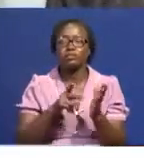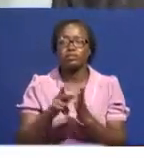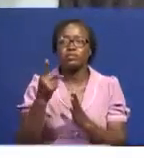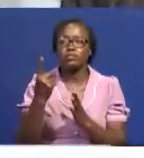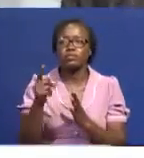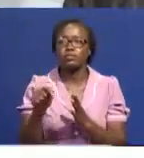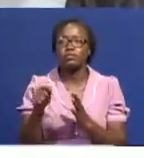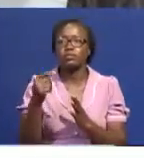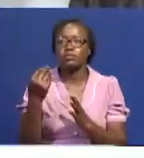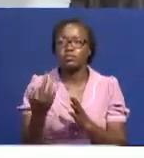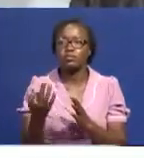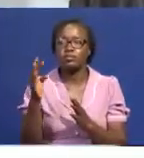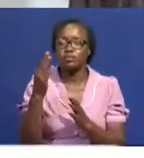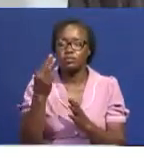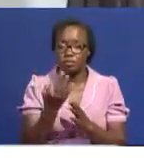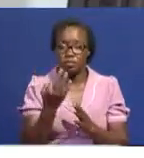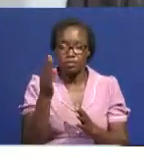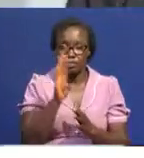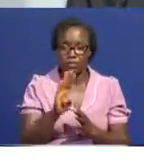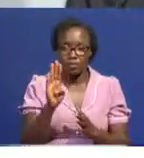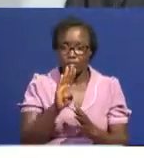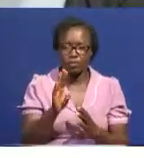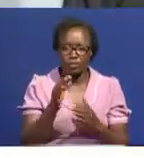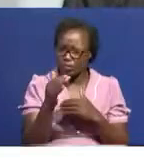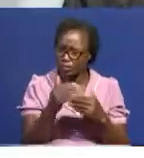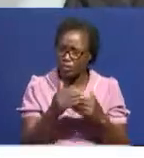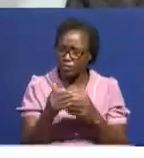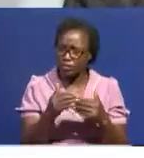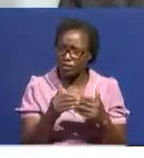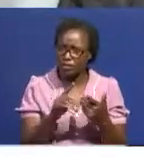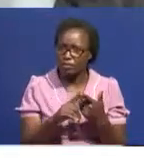1.33 billion, and we are remaining with close to